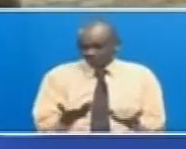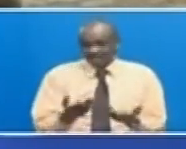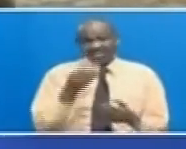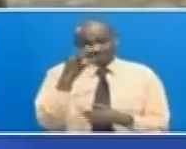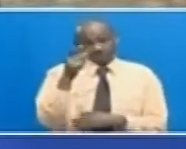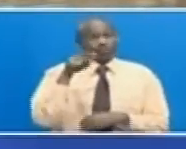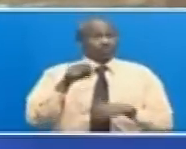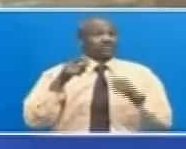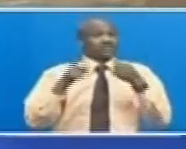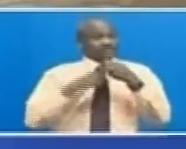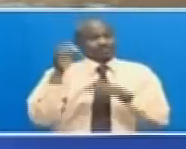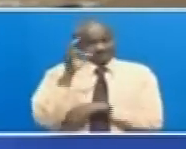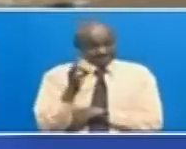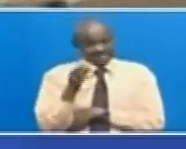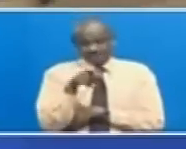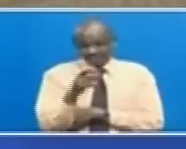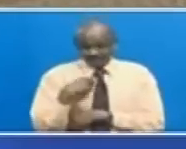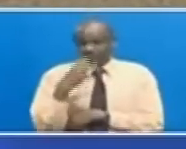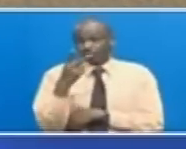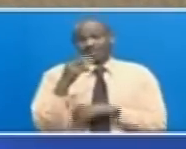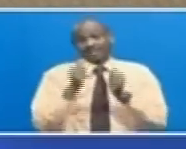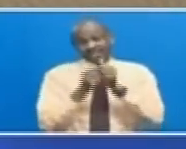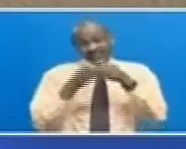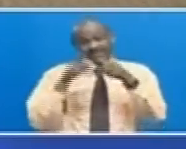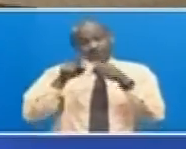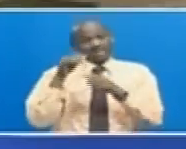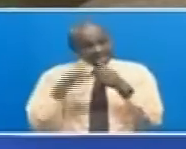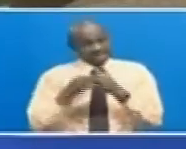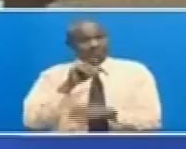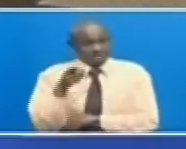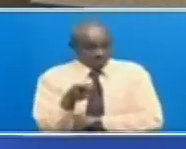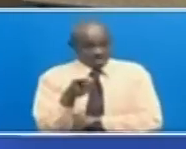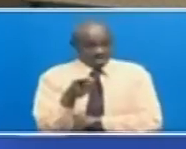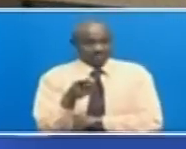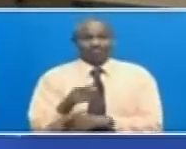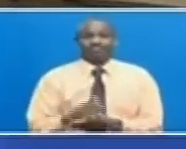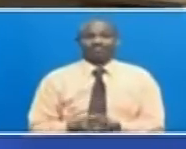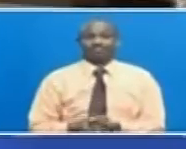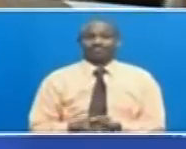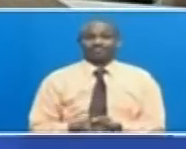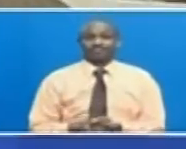32.6% to 219.8 million shillings in the period.